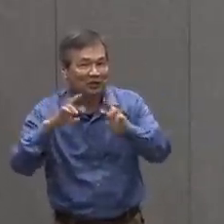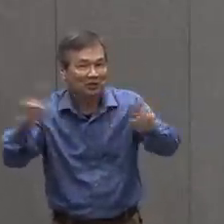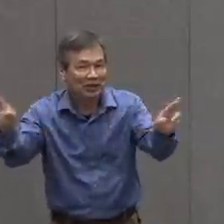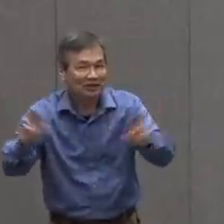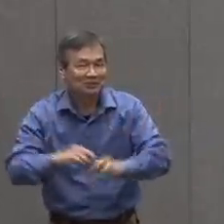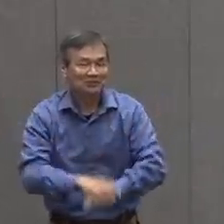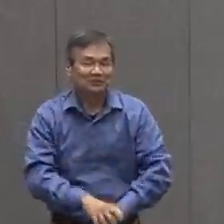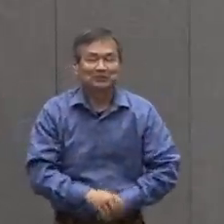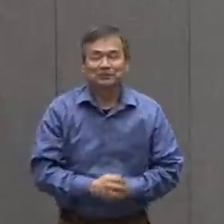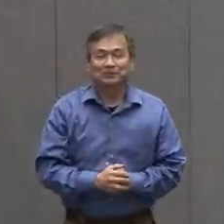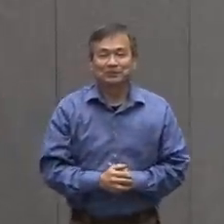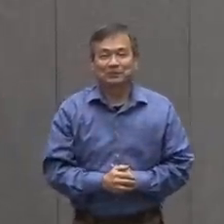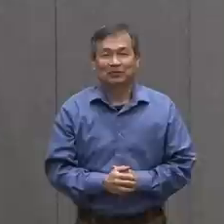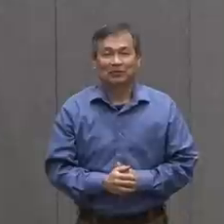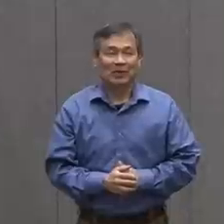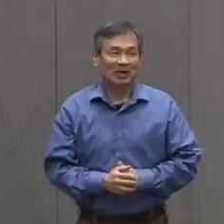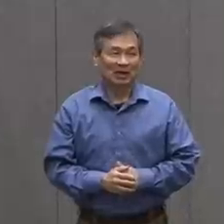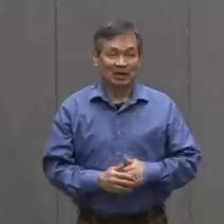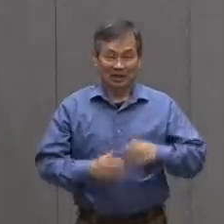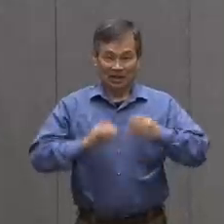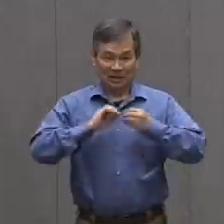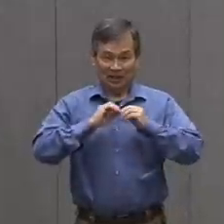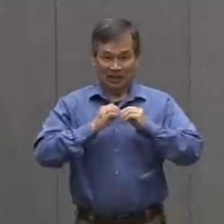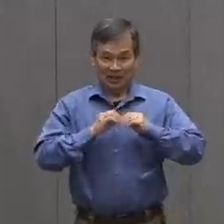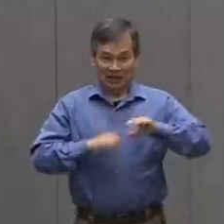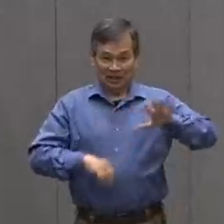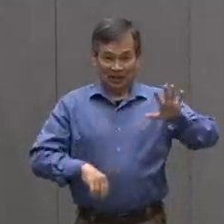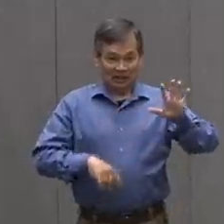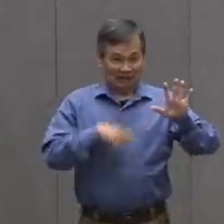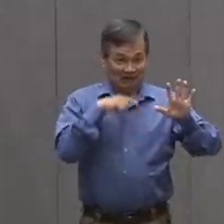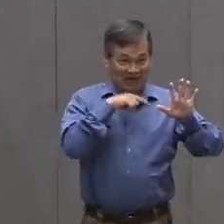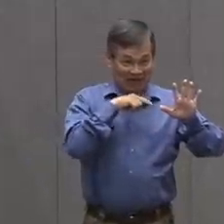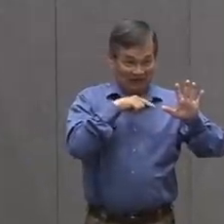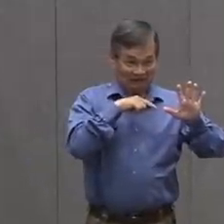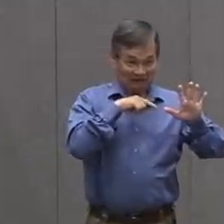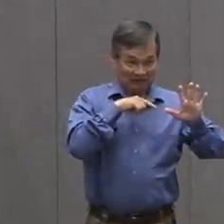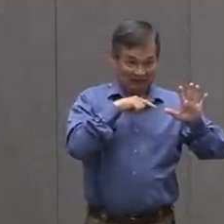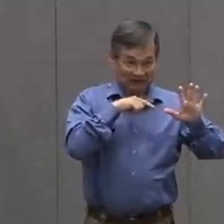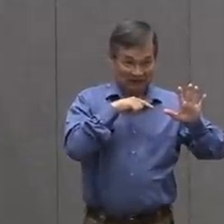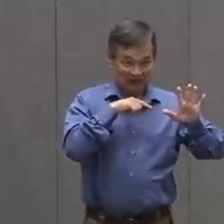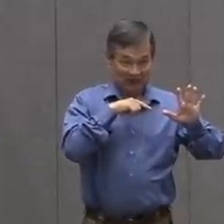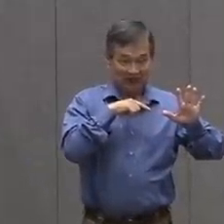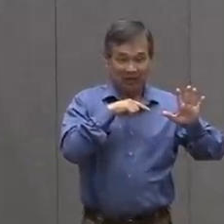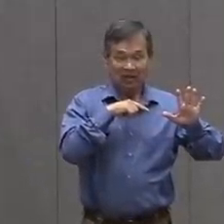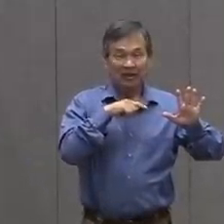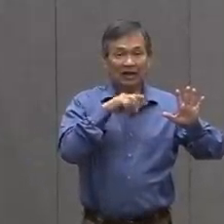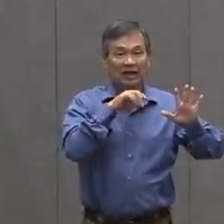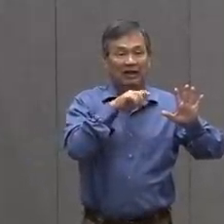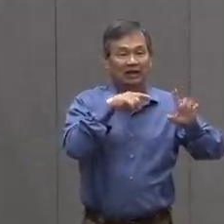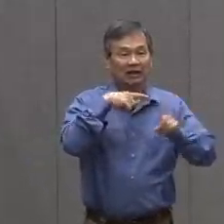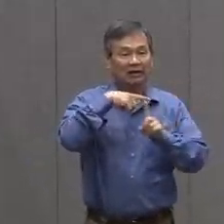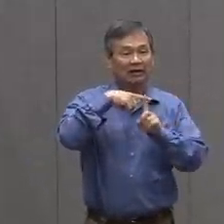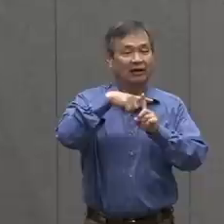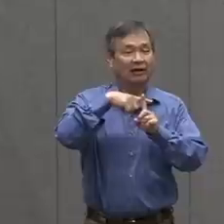So, I'm going to start with my number 5. And I'm going to add